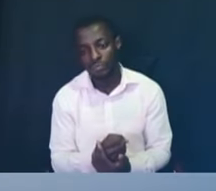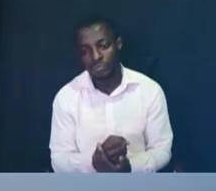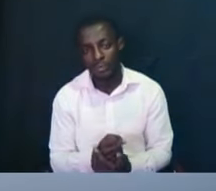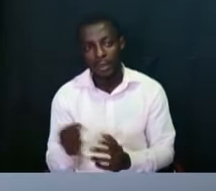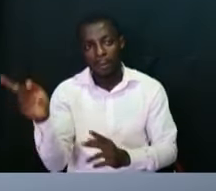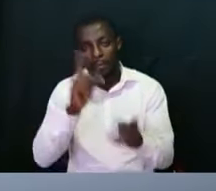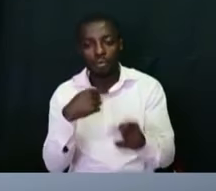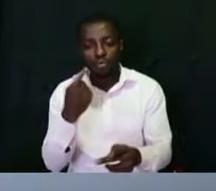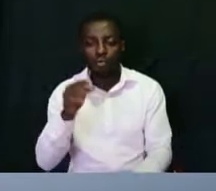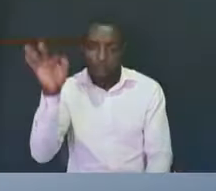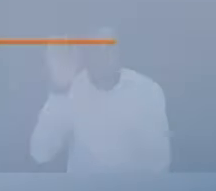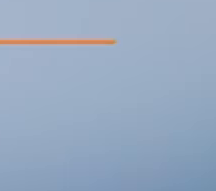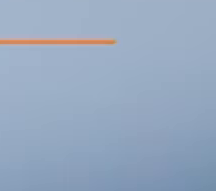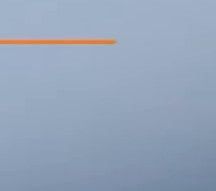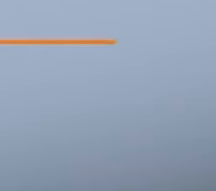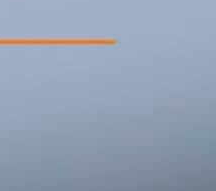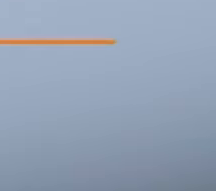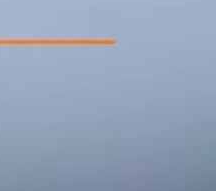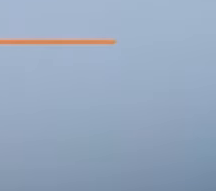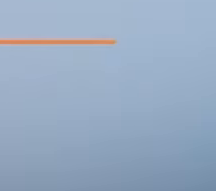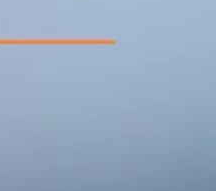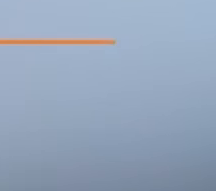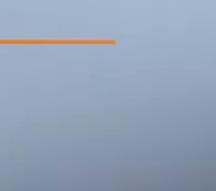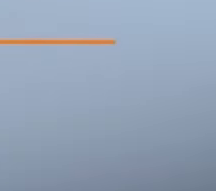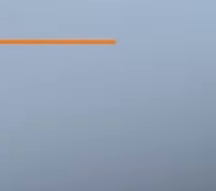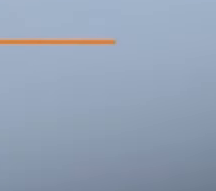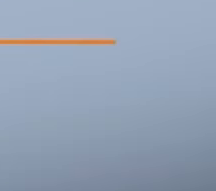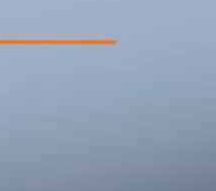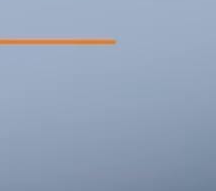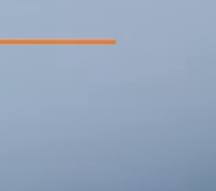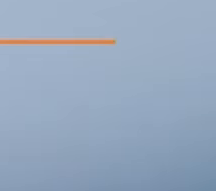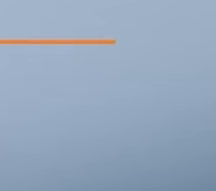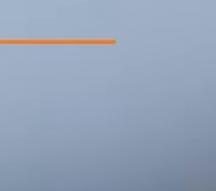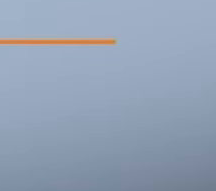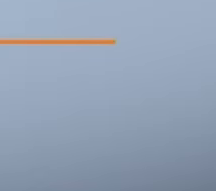gospel message fearlessly, shamelessly,